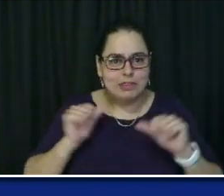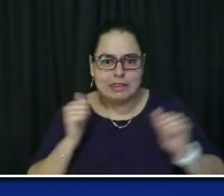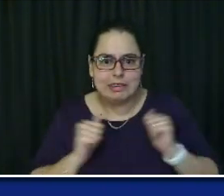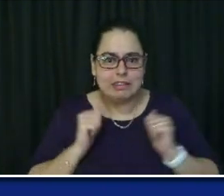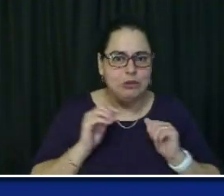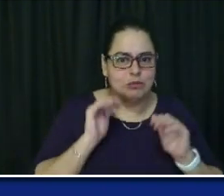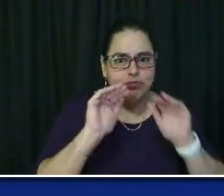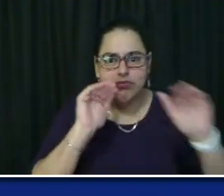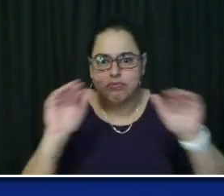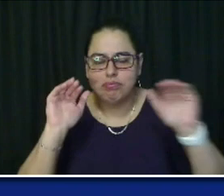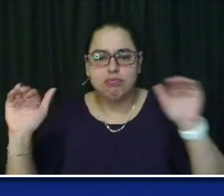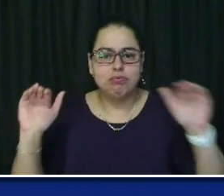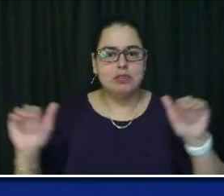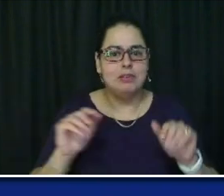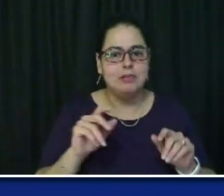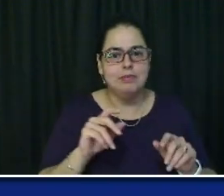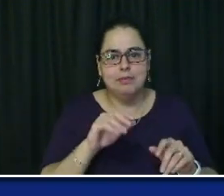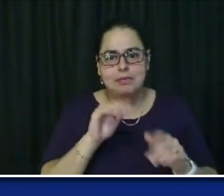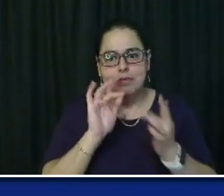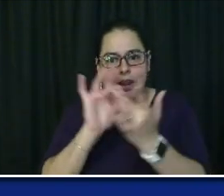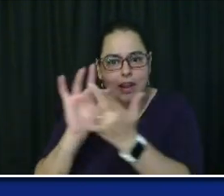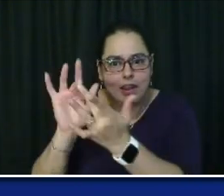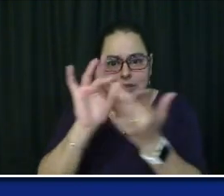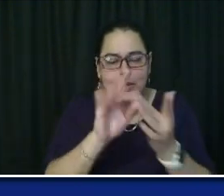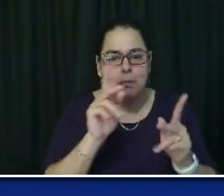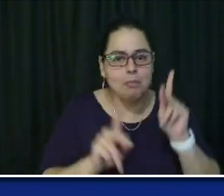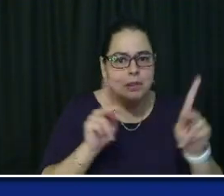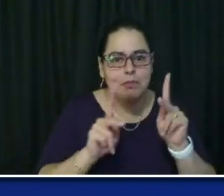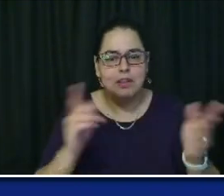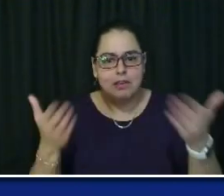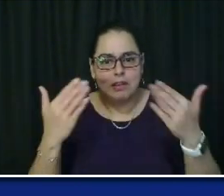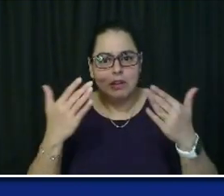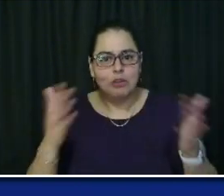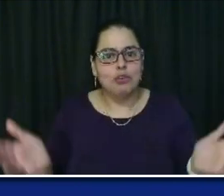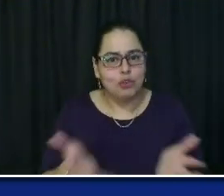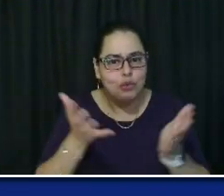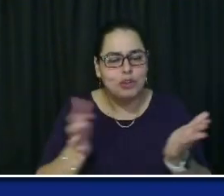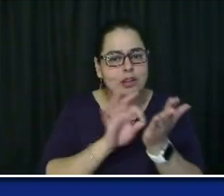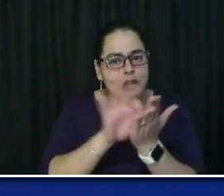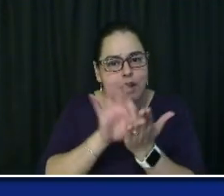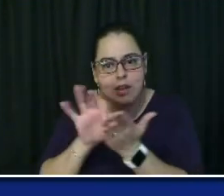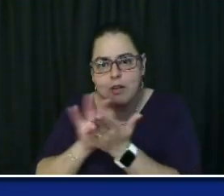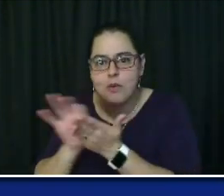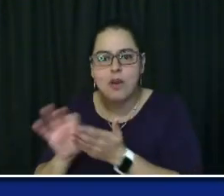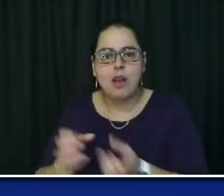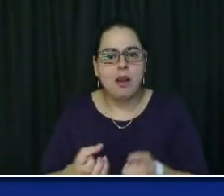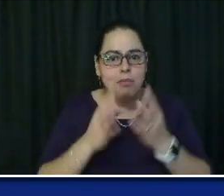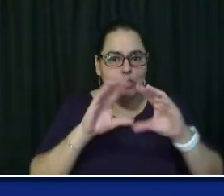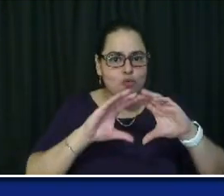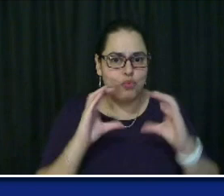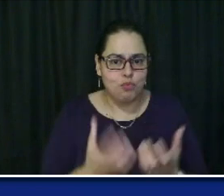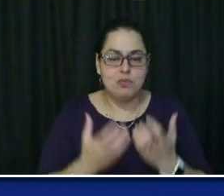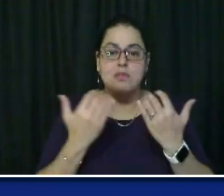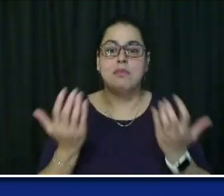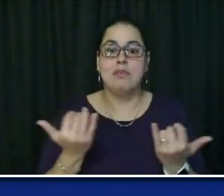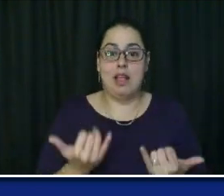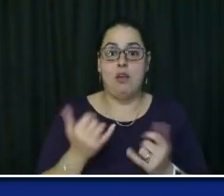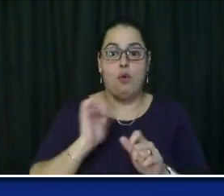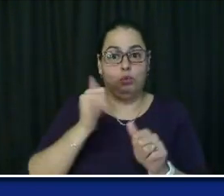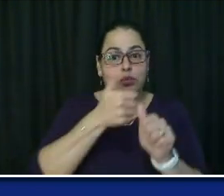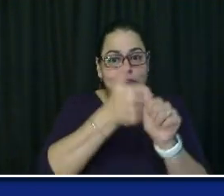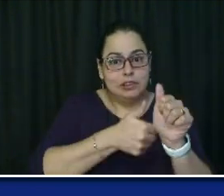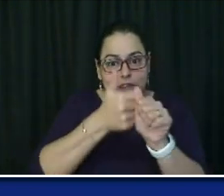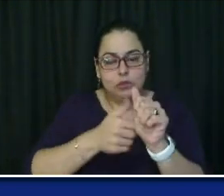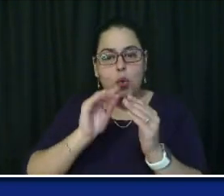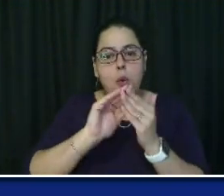issues, but credit the local community census teams as well in every community. We now have 6 communities that have greater than